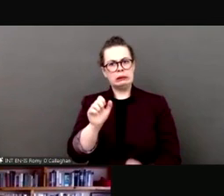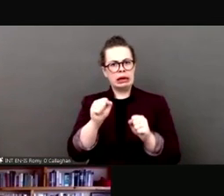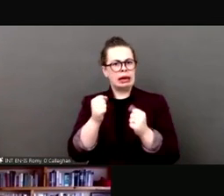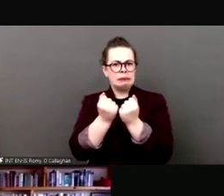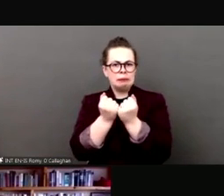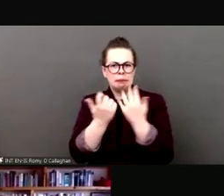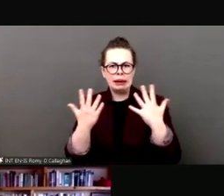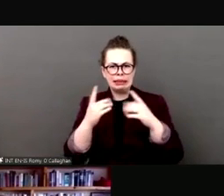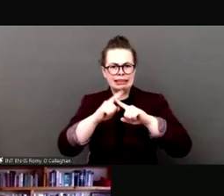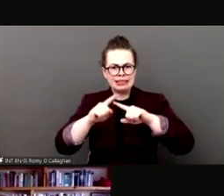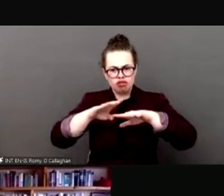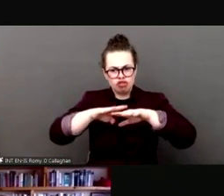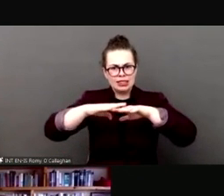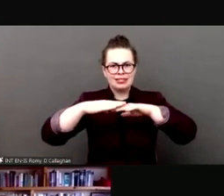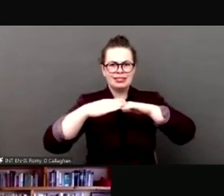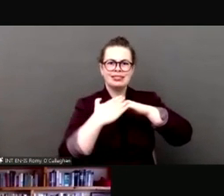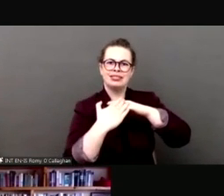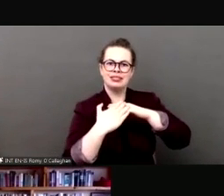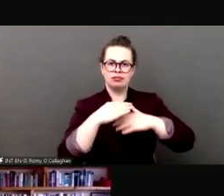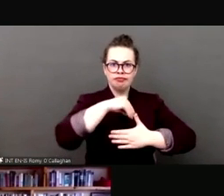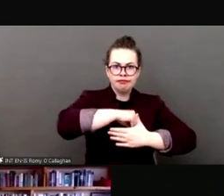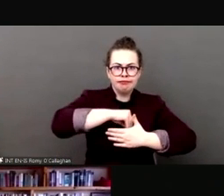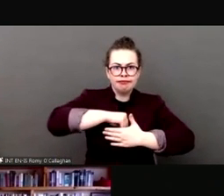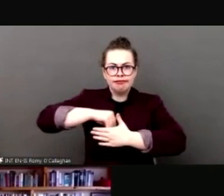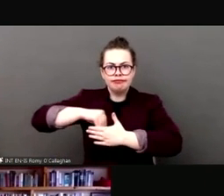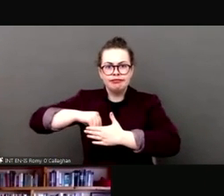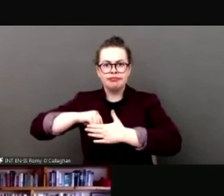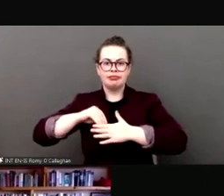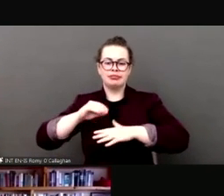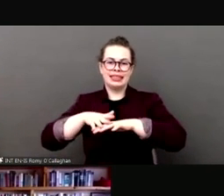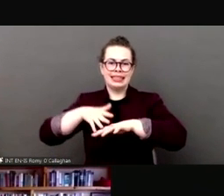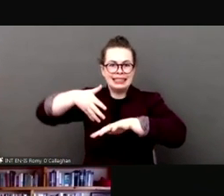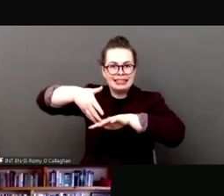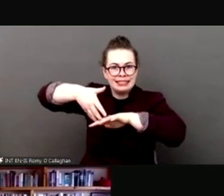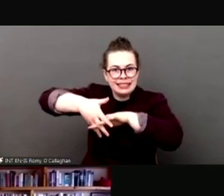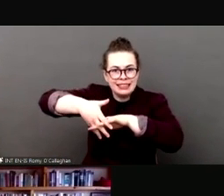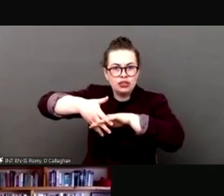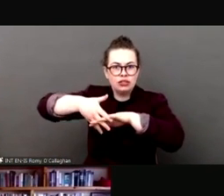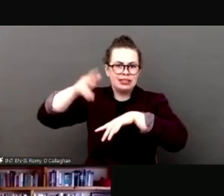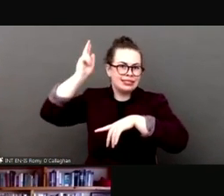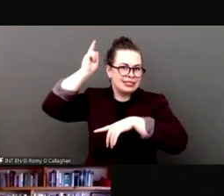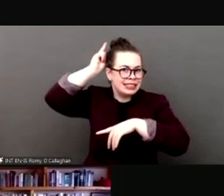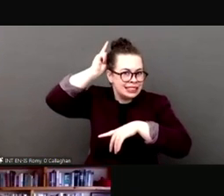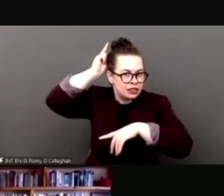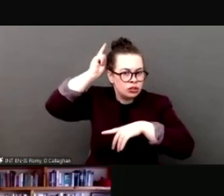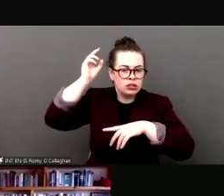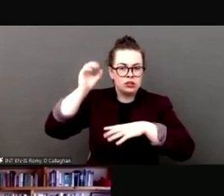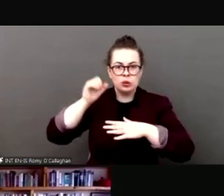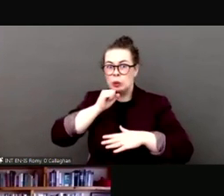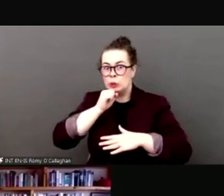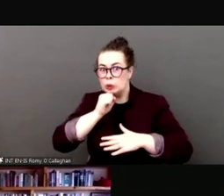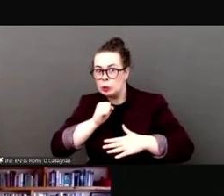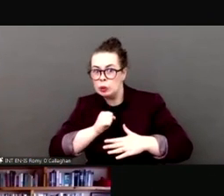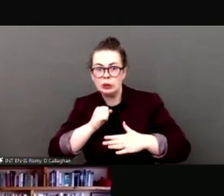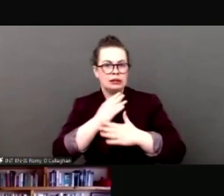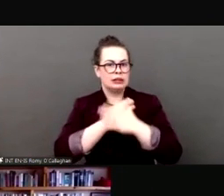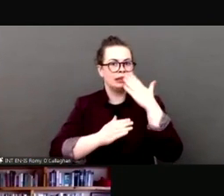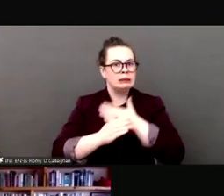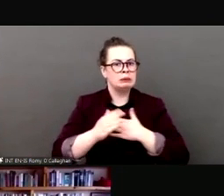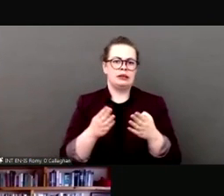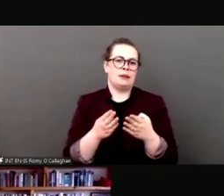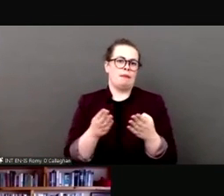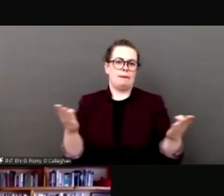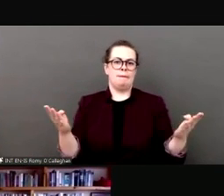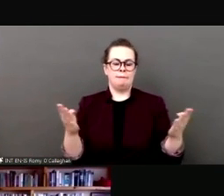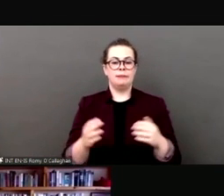spell it out more closely why do we really need a convention even though we have CRPD. So